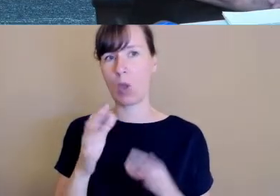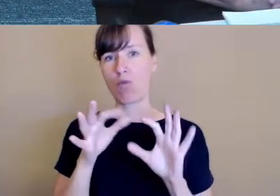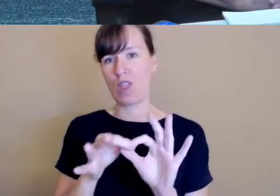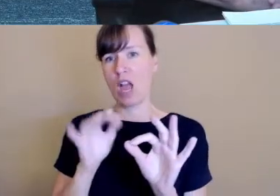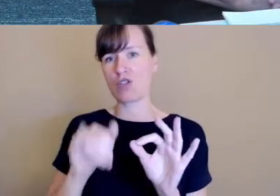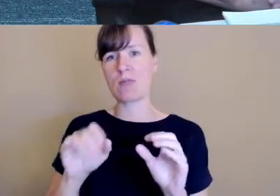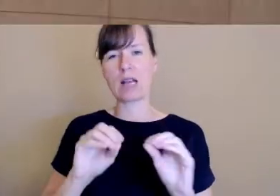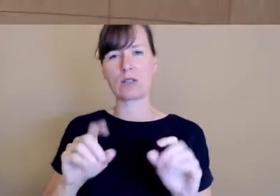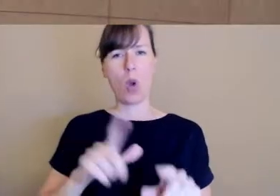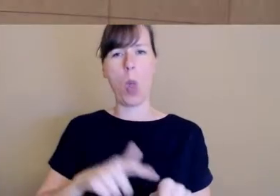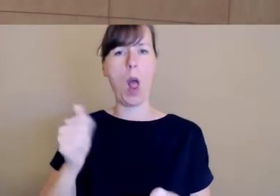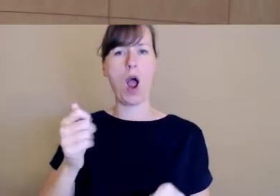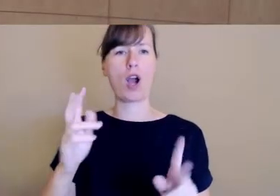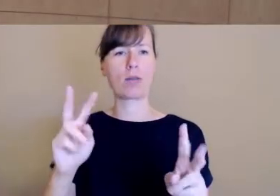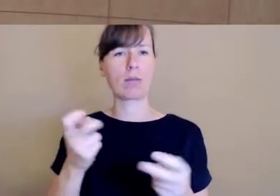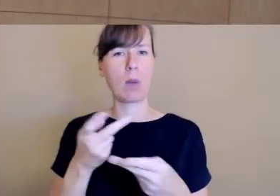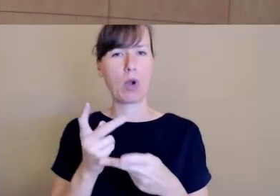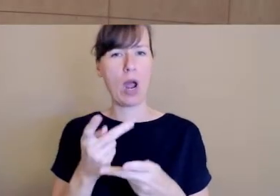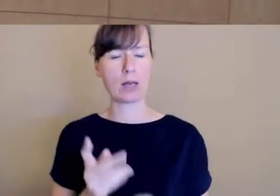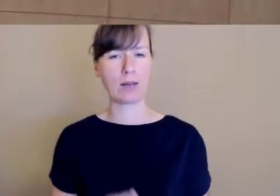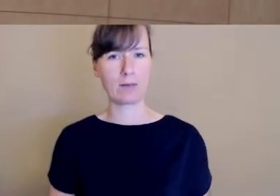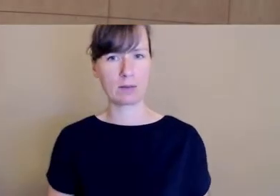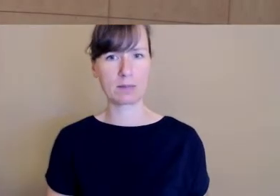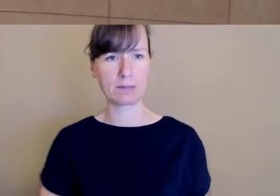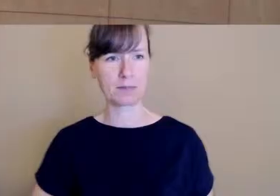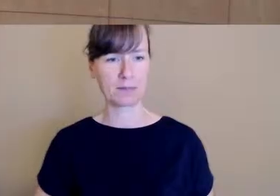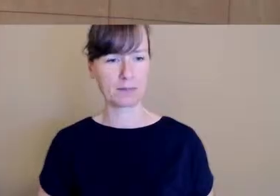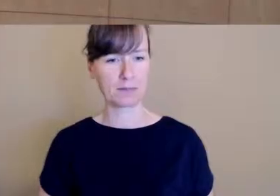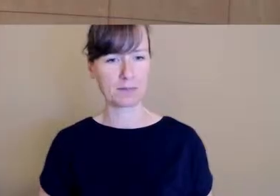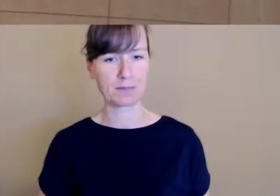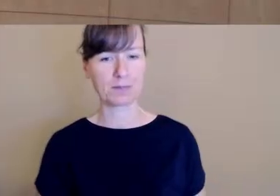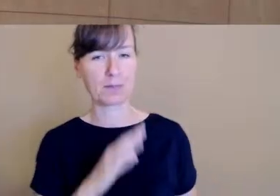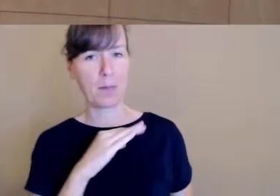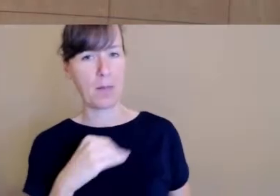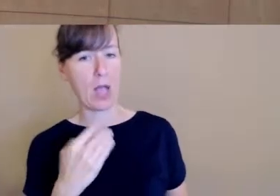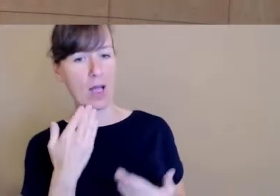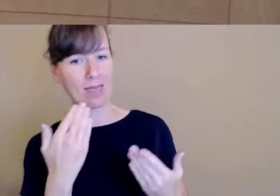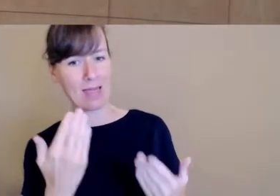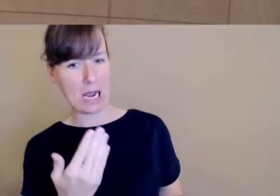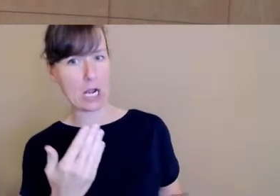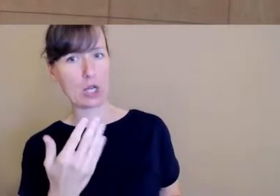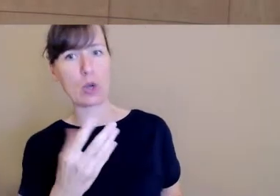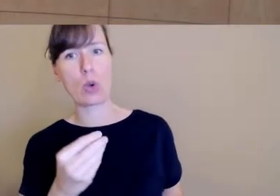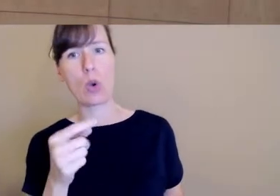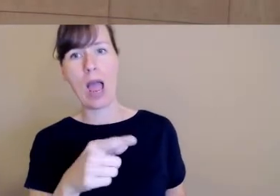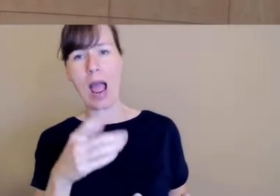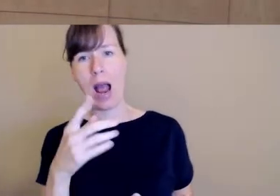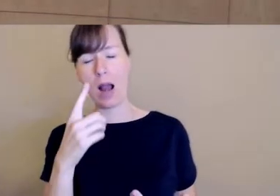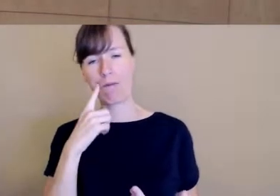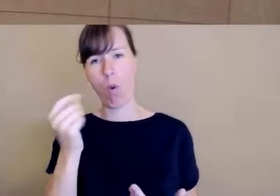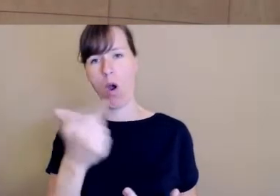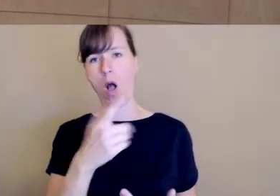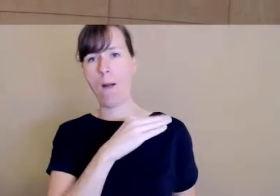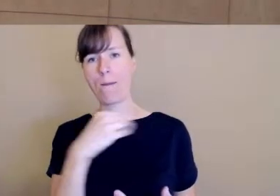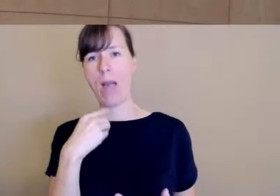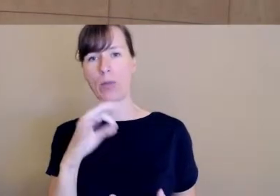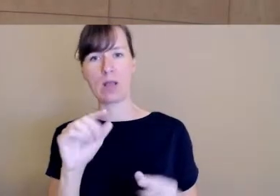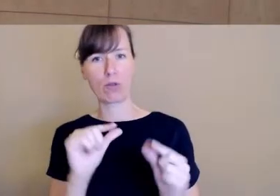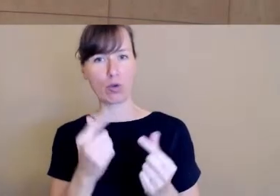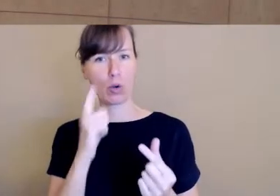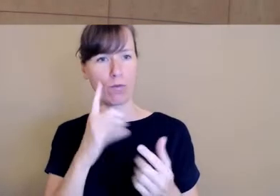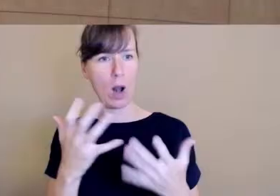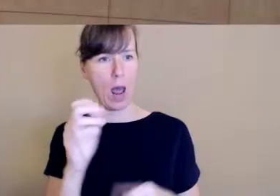Thank you all thank you and all the members of the group for a lot of work on this. That's fantastic. Are there other members